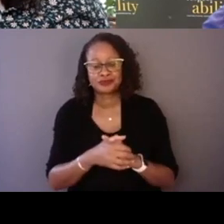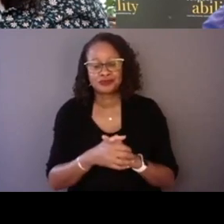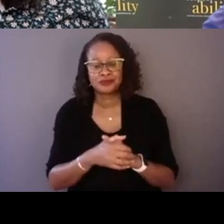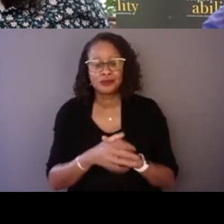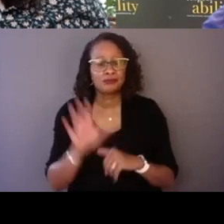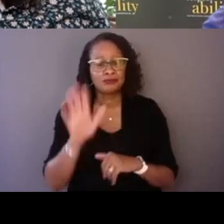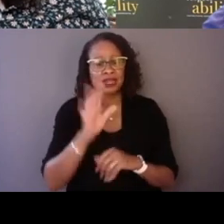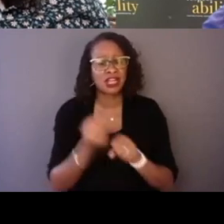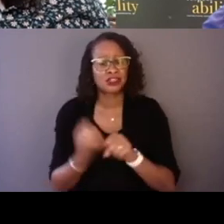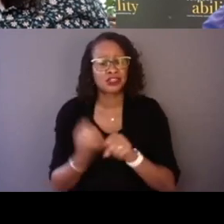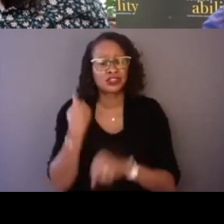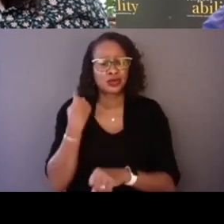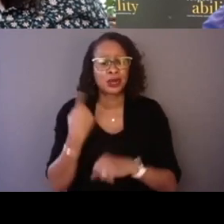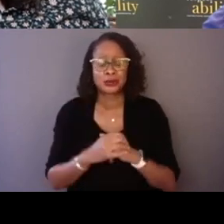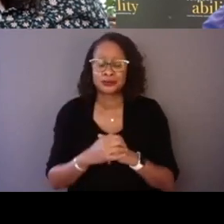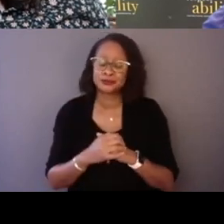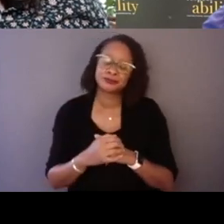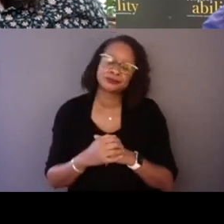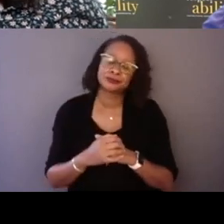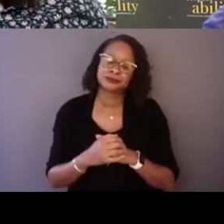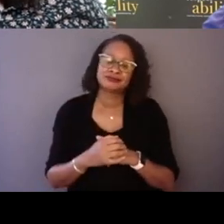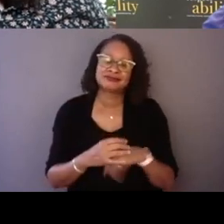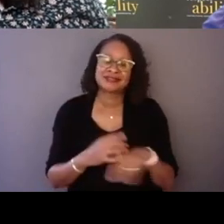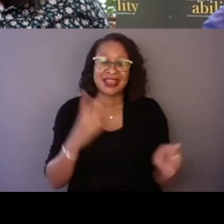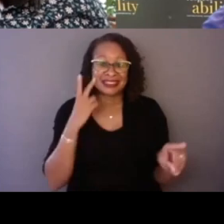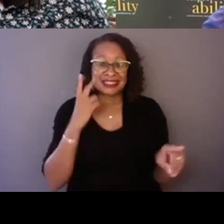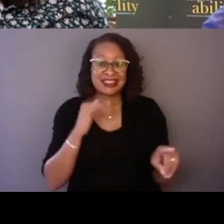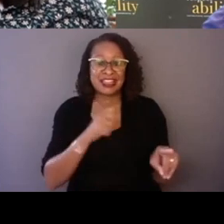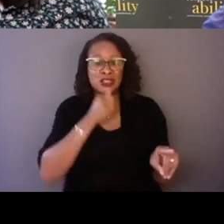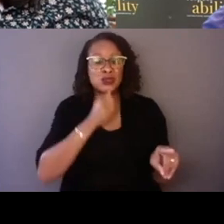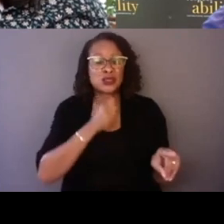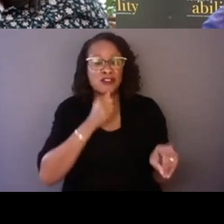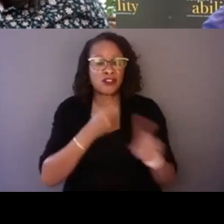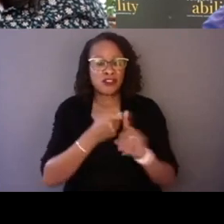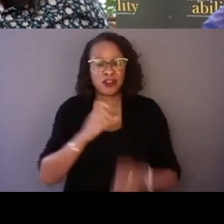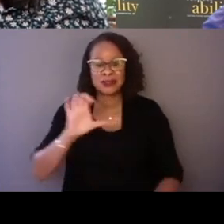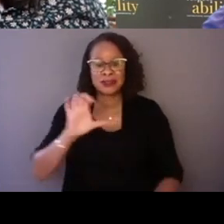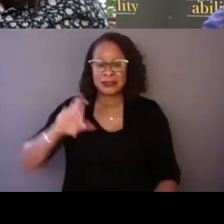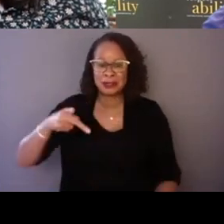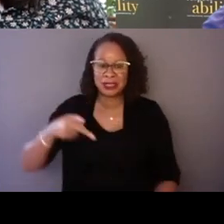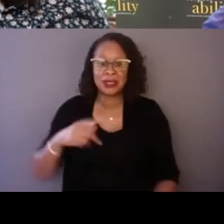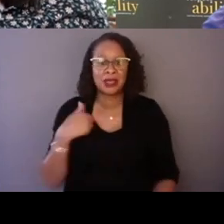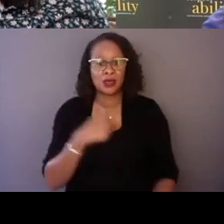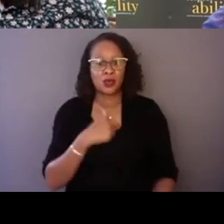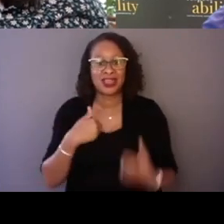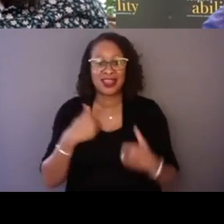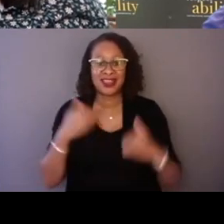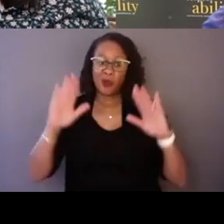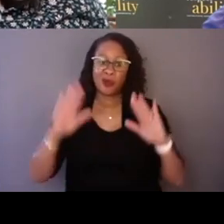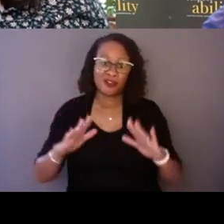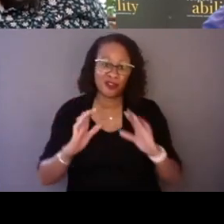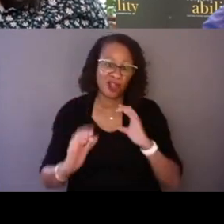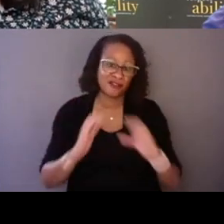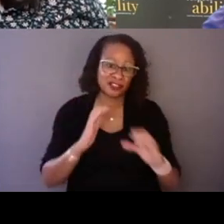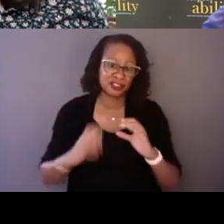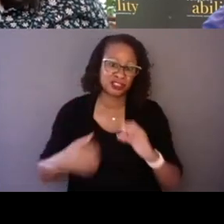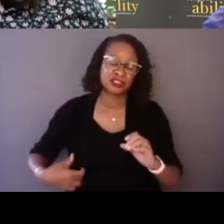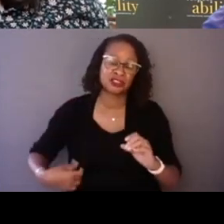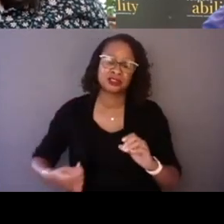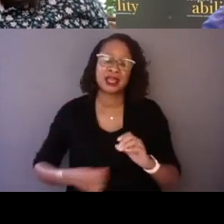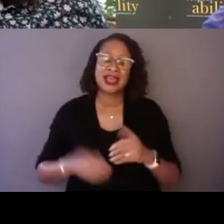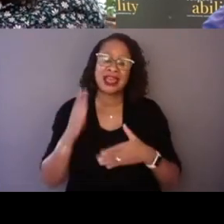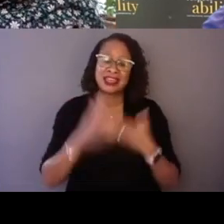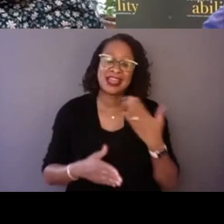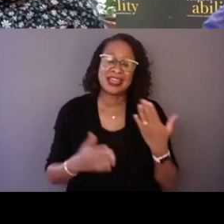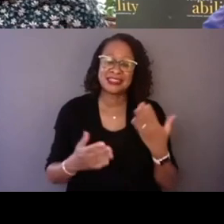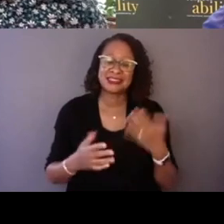a year ago who said, I see that you suffer from cerebral palsy. And so we had a great conversation. And at the end, I told him